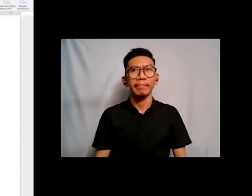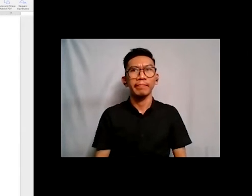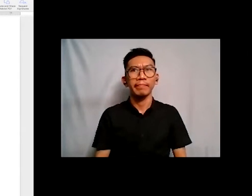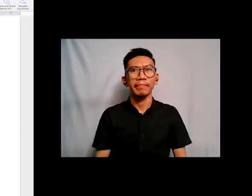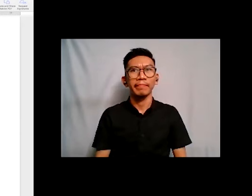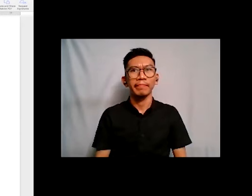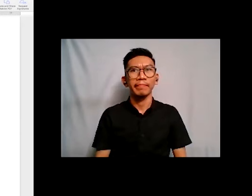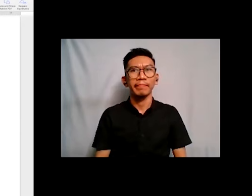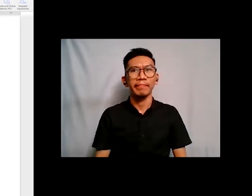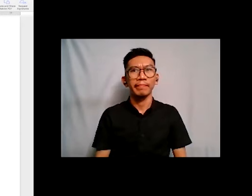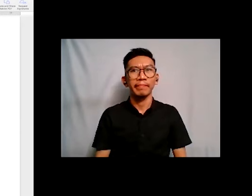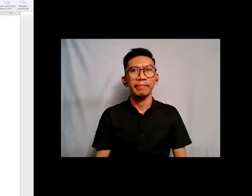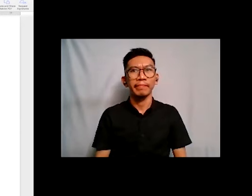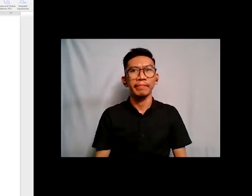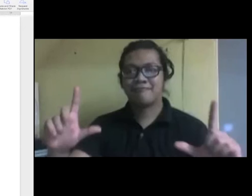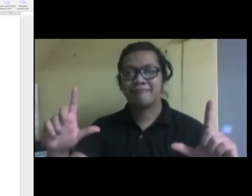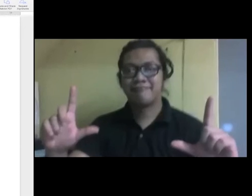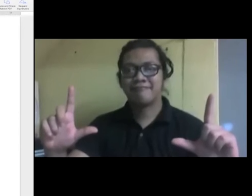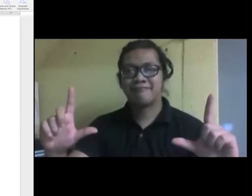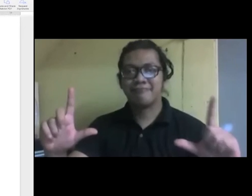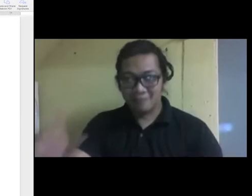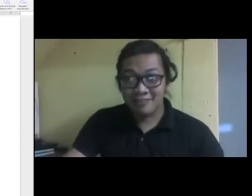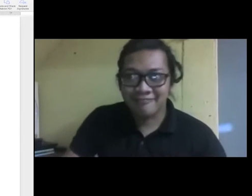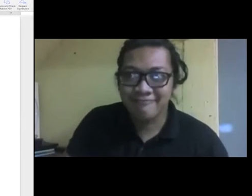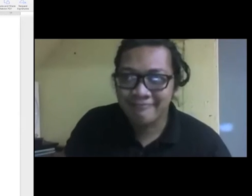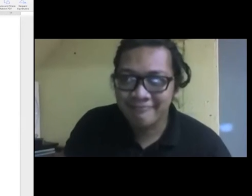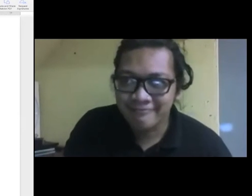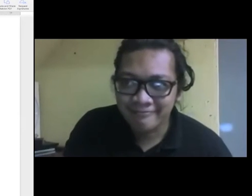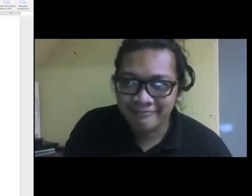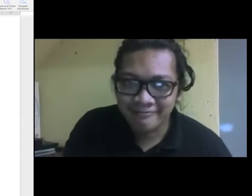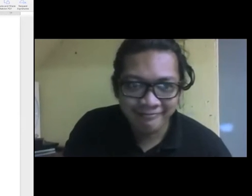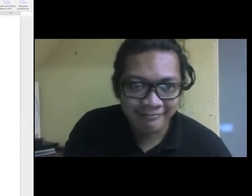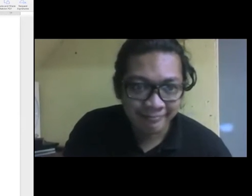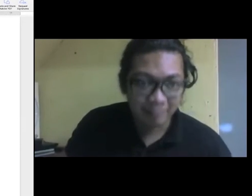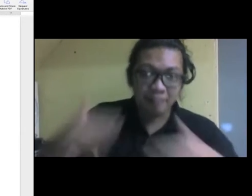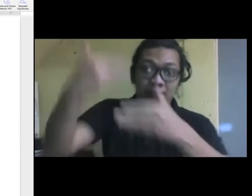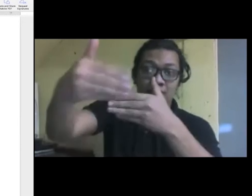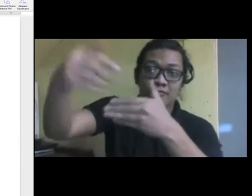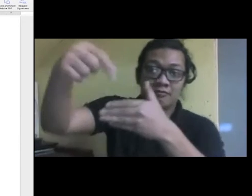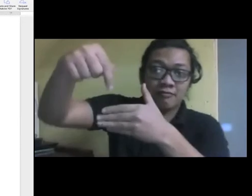So Nat, you're continue on. Okay.